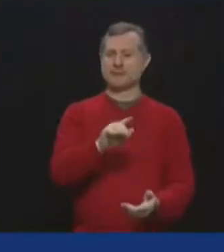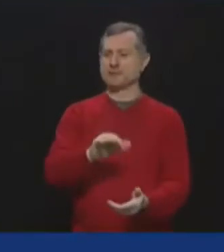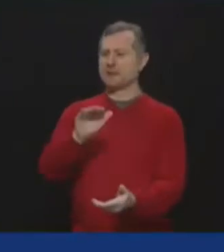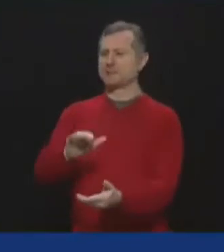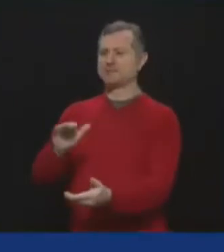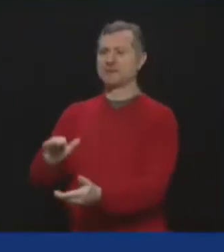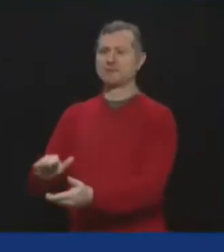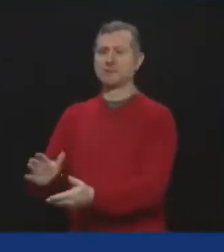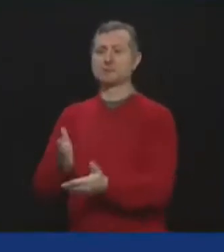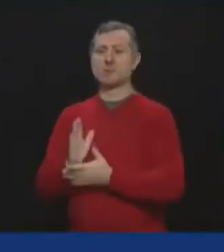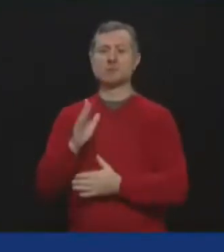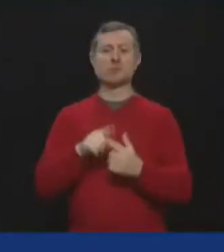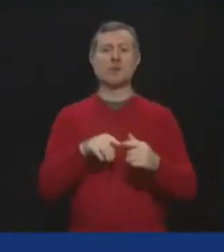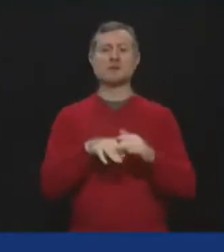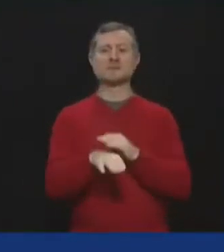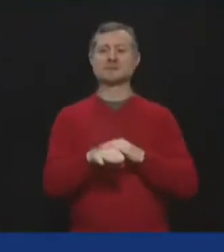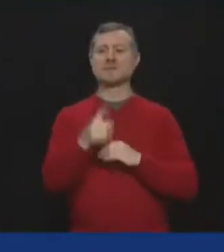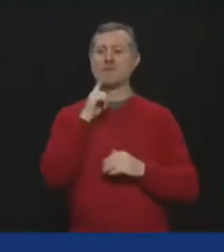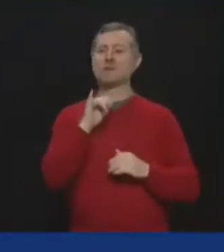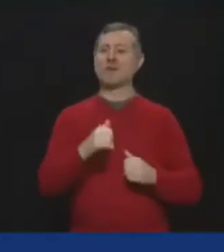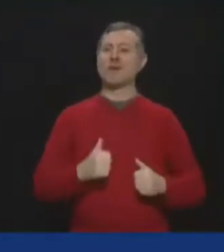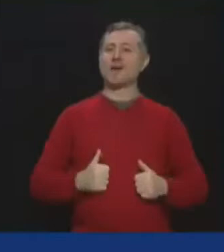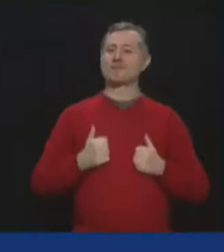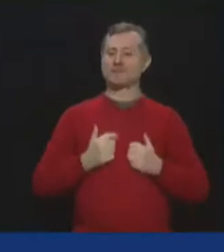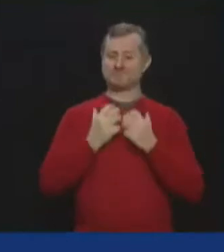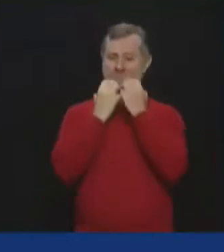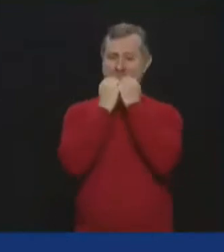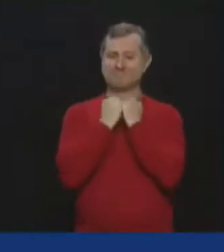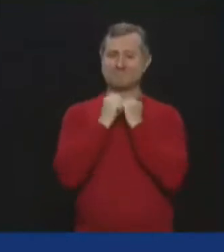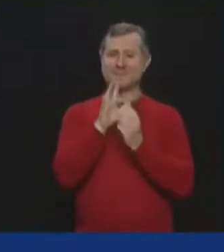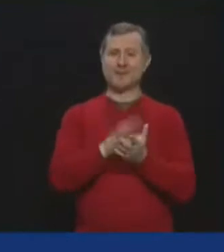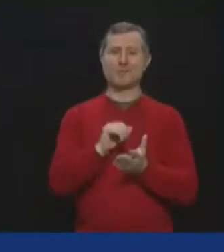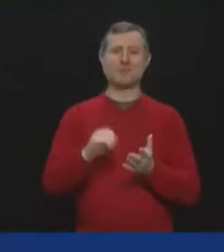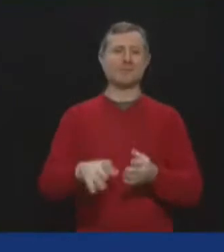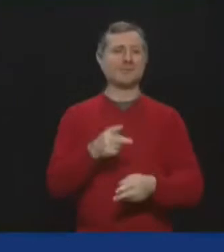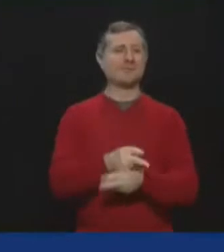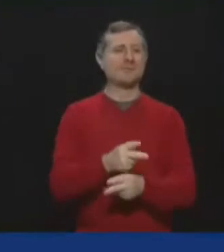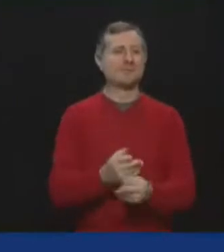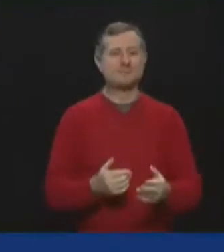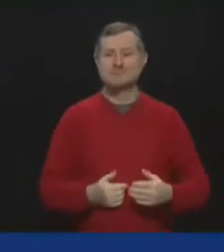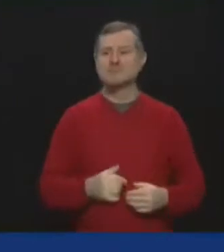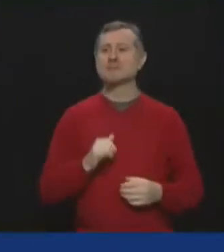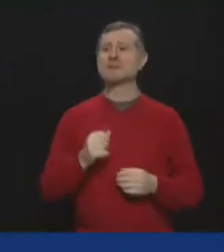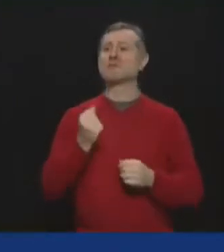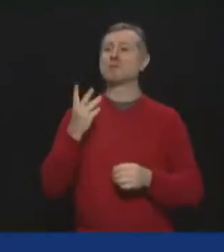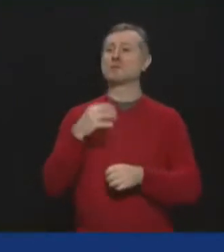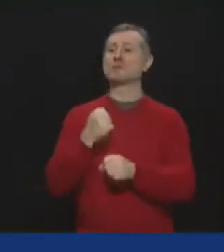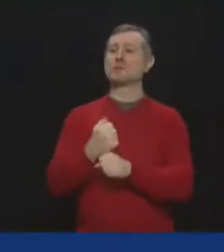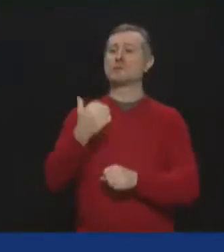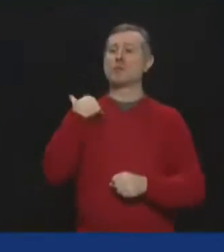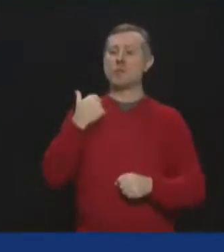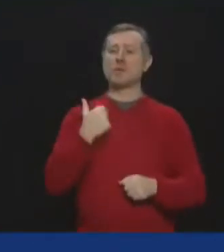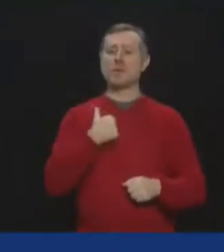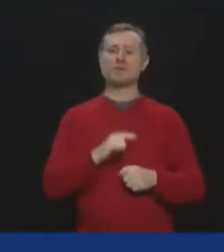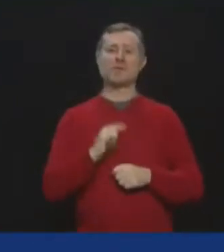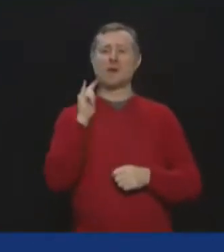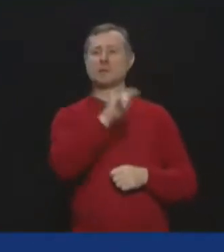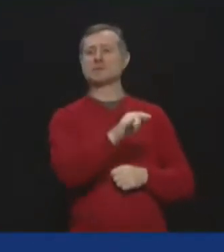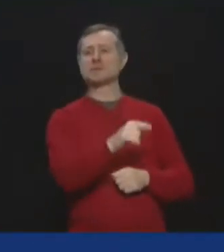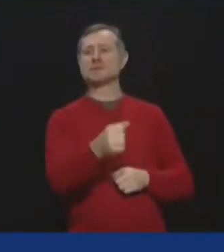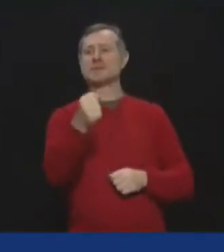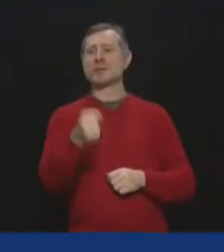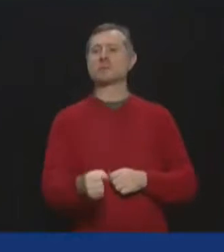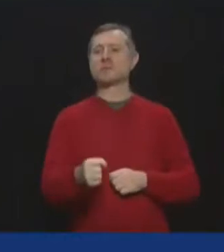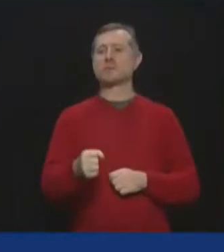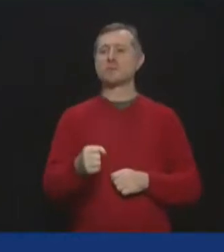to access life-affirming abortion care. A few years ago, I started to fly to South Bend, Indiana to provide abortion care after the